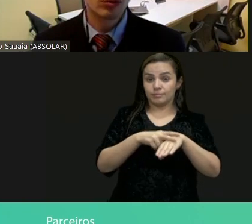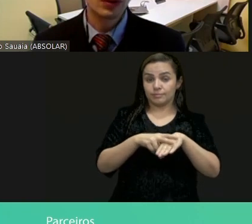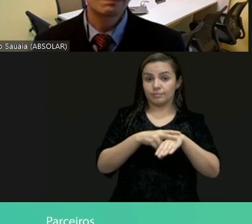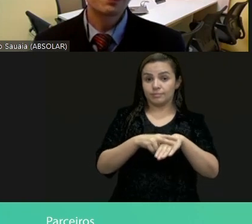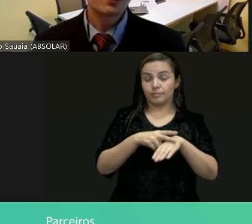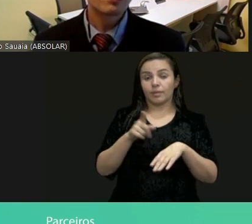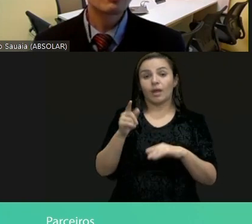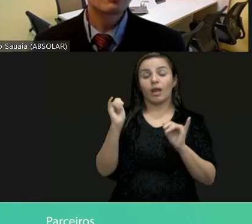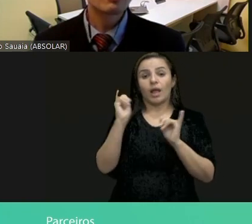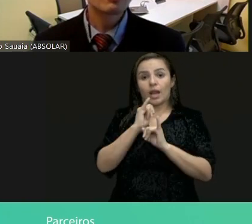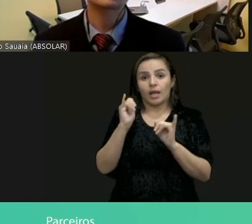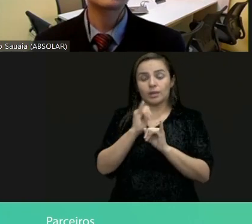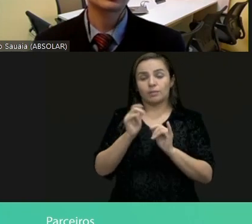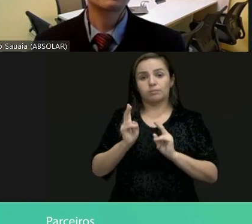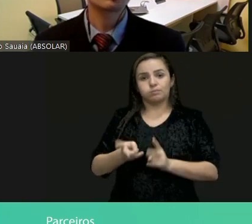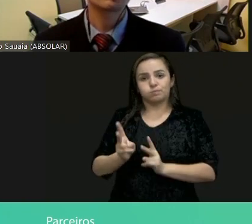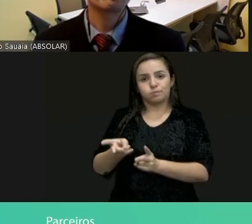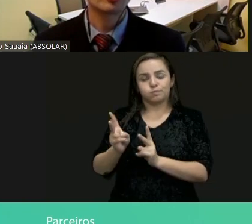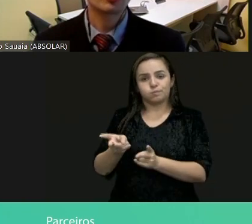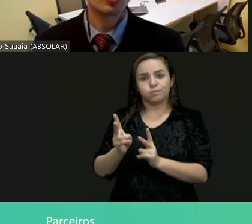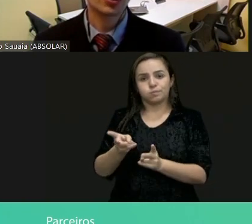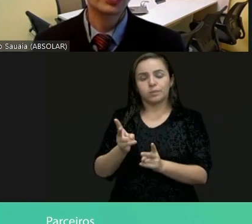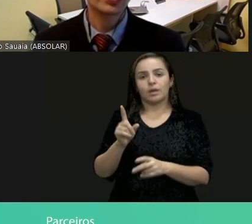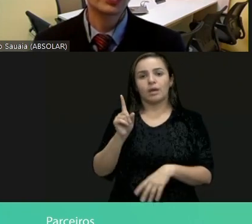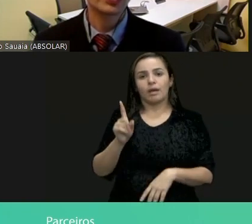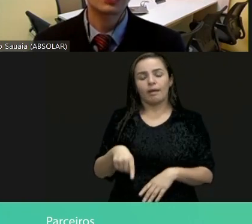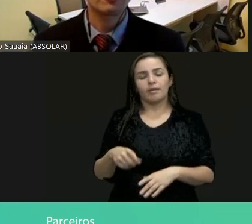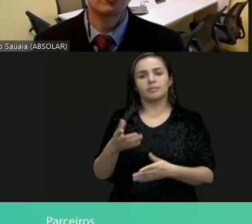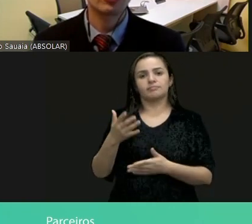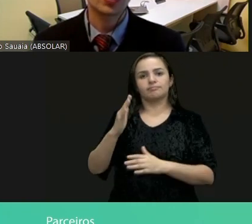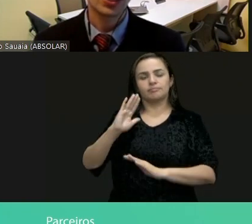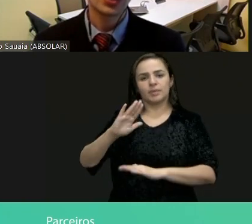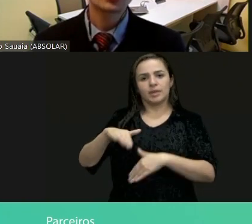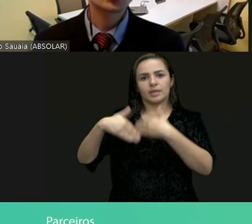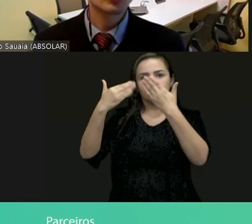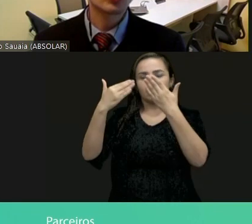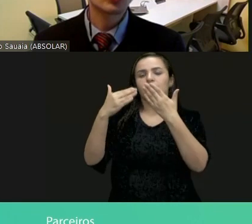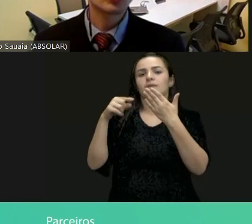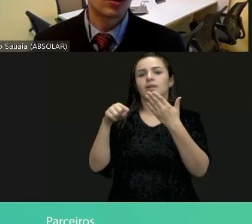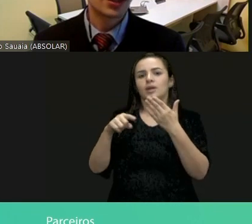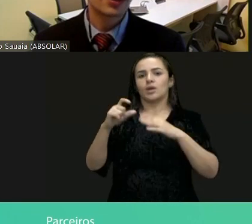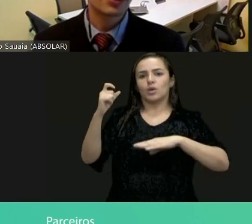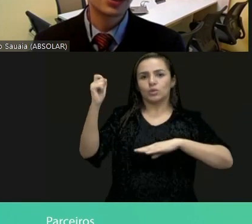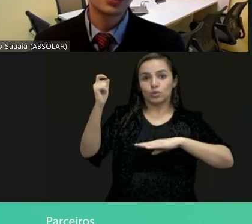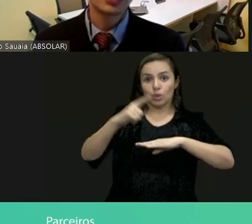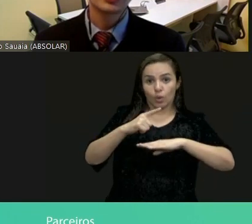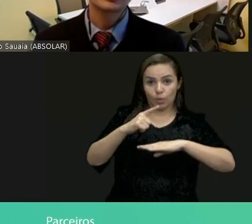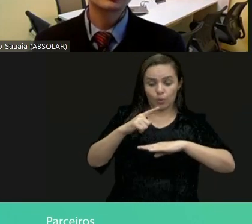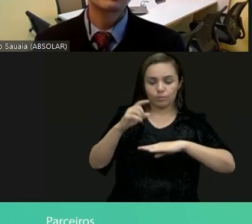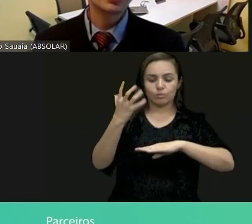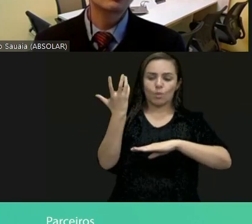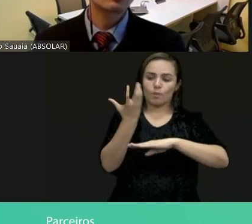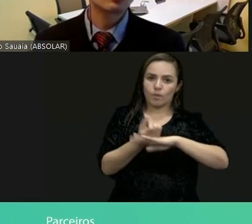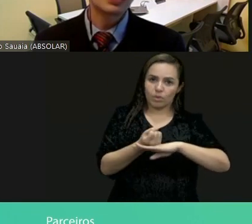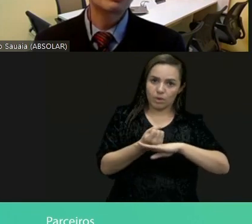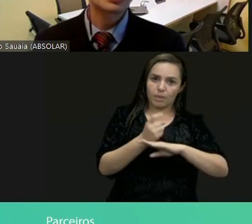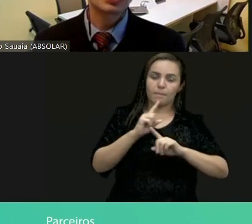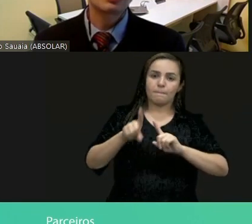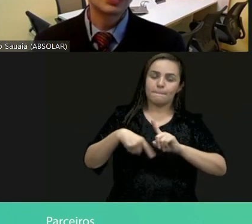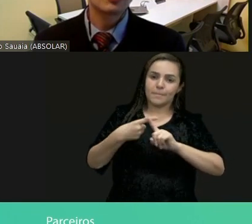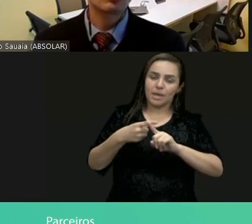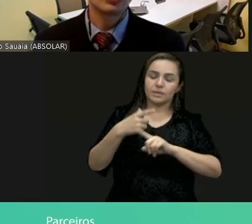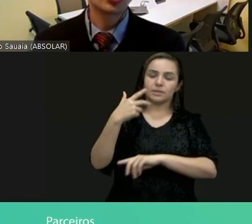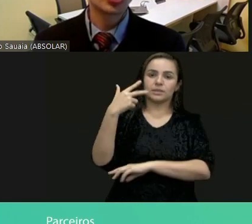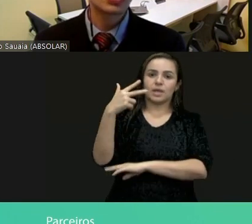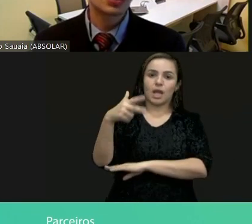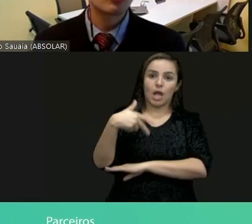of our matrix will continue, and especially the growth of solar and